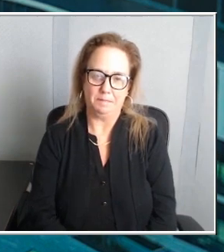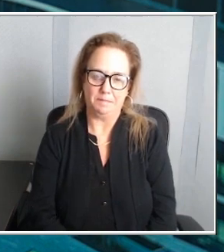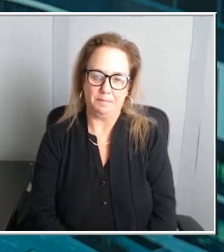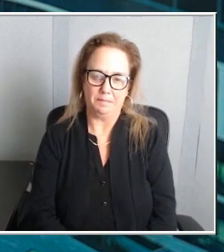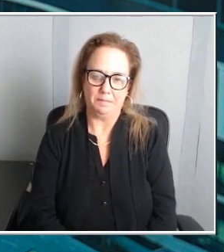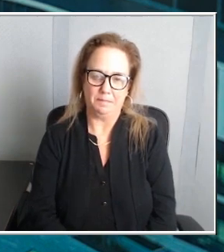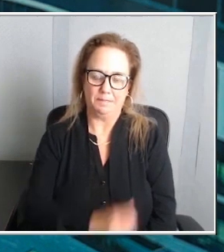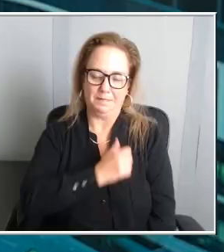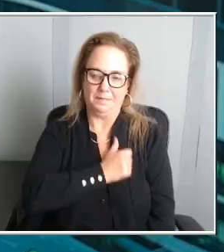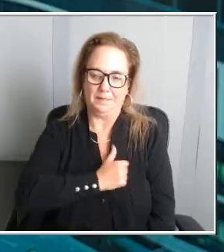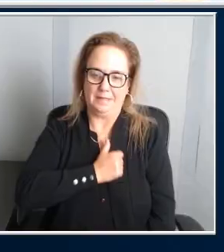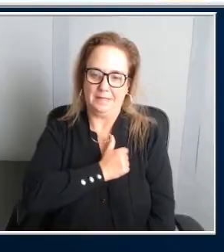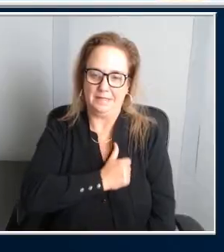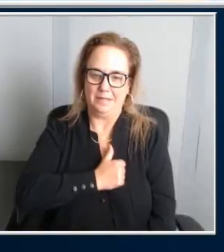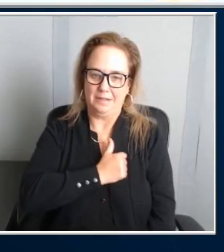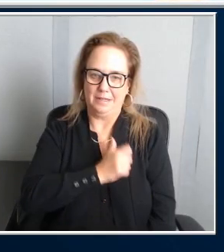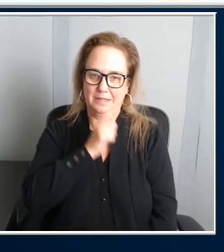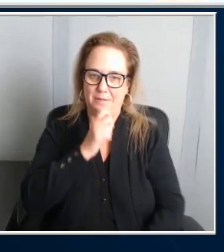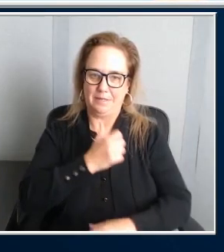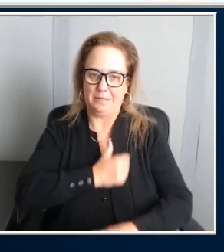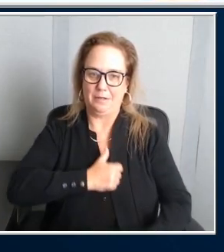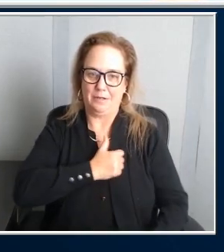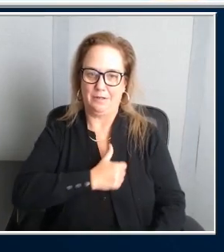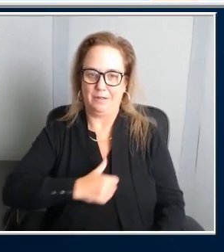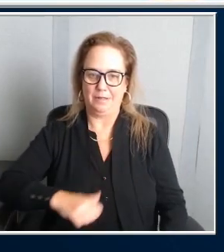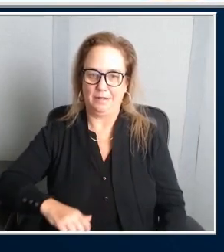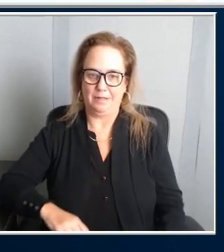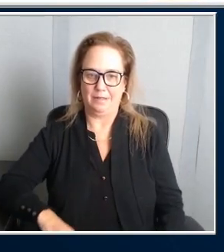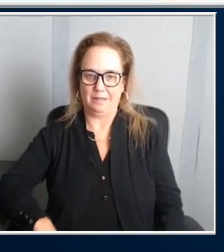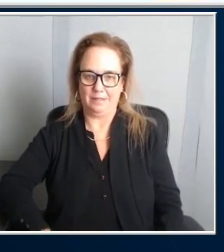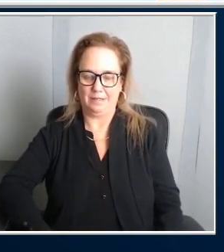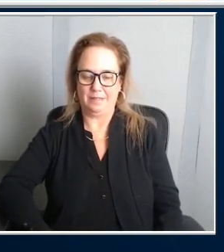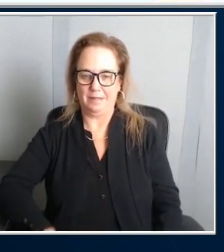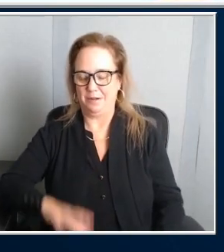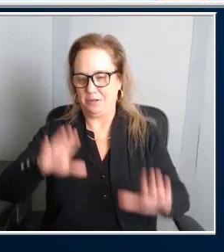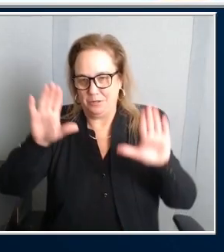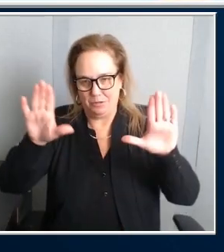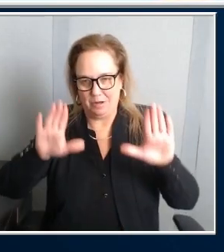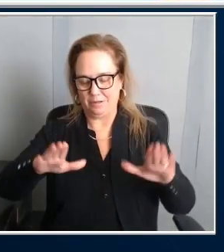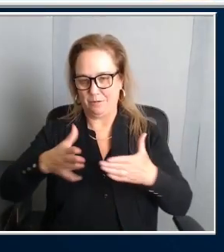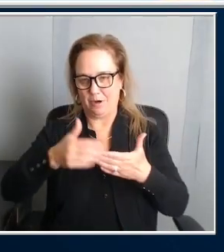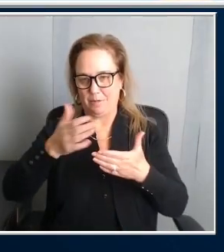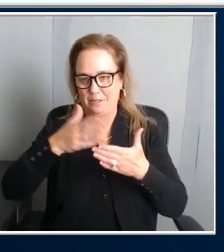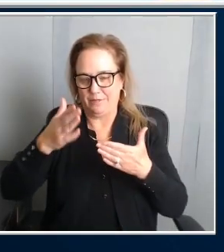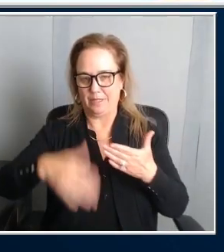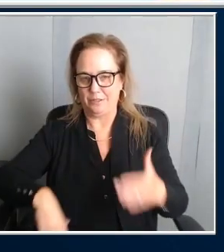sorry. Don't be sorry. Oh my gosh, we're in the home stretch. You're doing awesome. All right, bud.